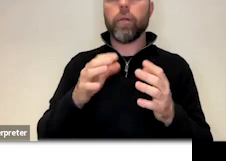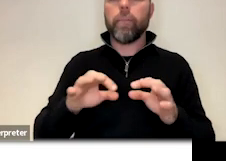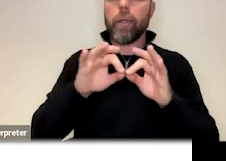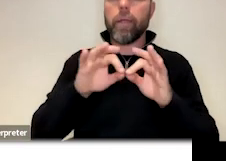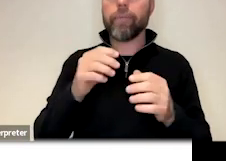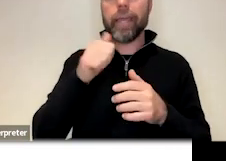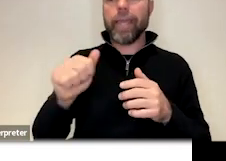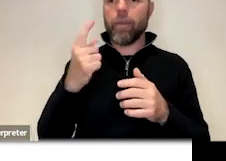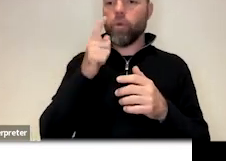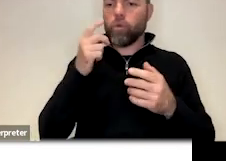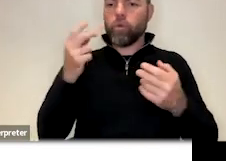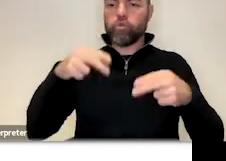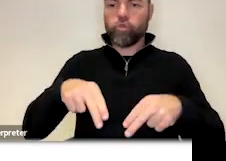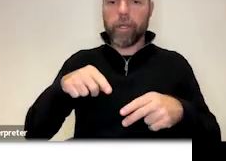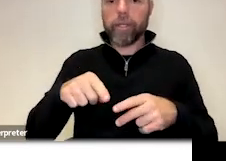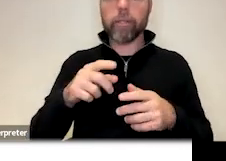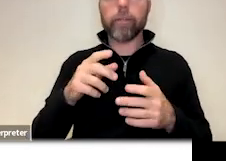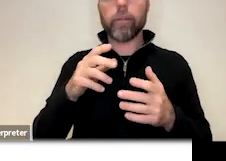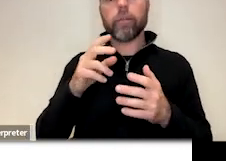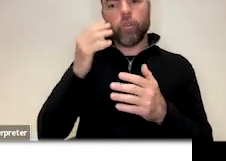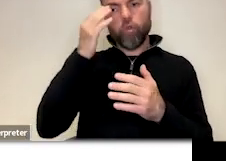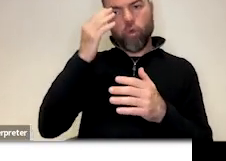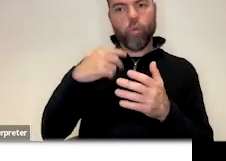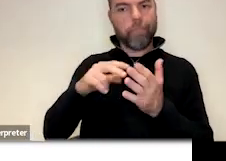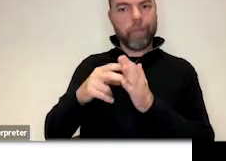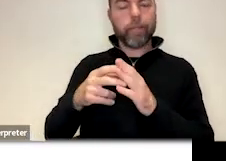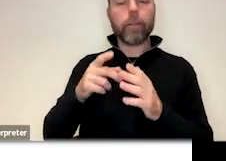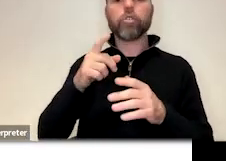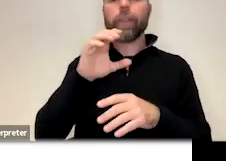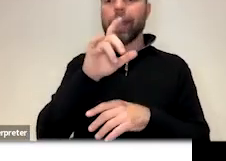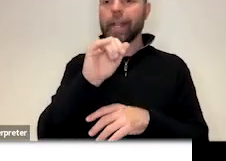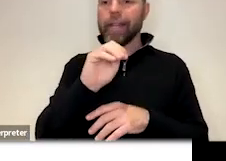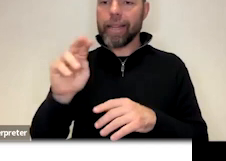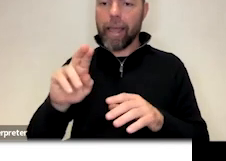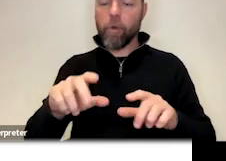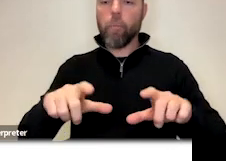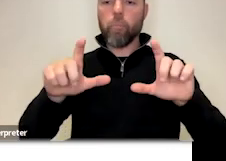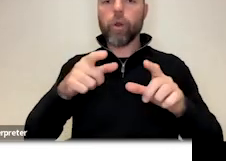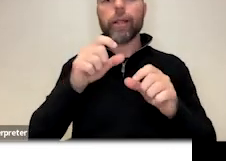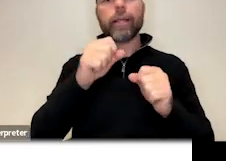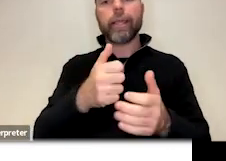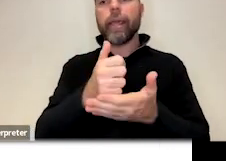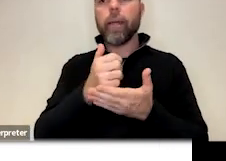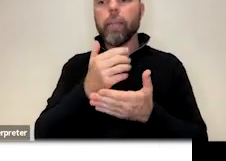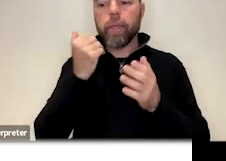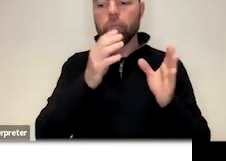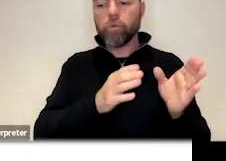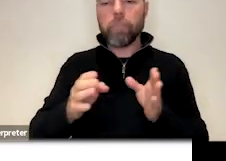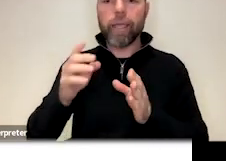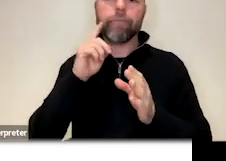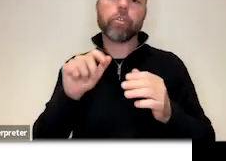that premise. Solutions like the Climate Risk and Resilience Portal can help us to better prepare for the